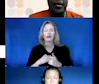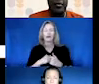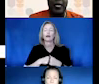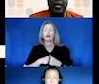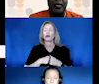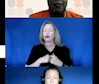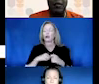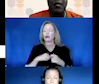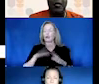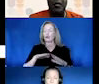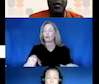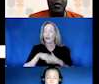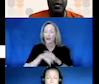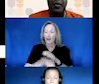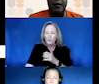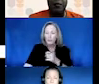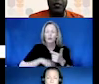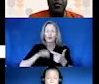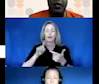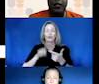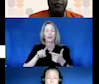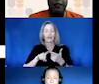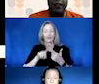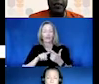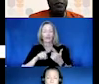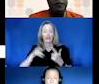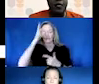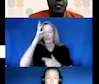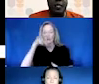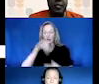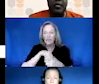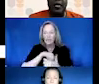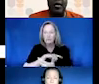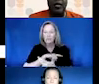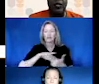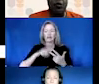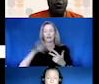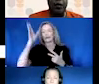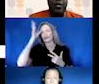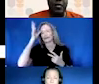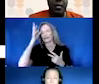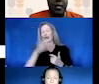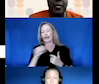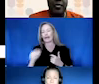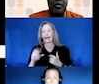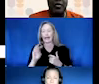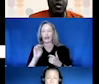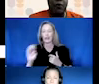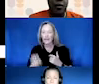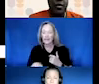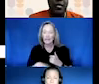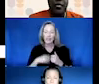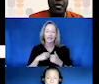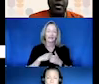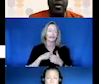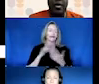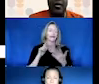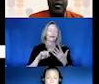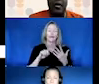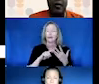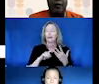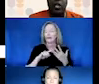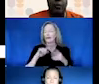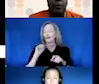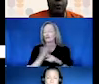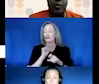engagement class, a daddy and me. We developed family visits and co-parenting classes, job readiness,